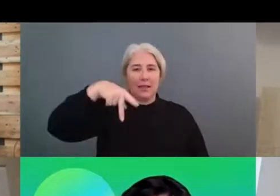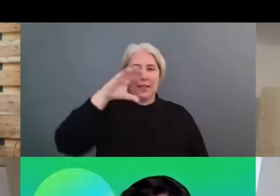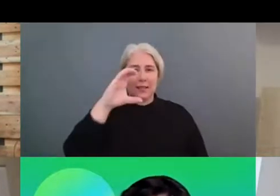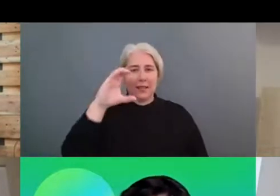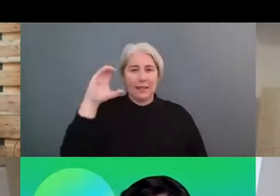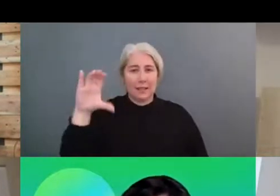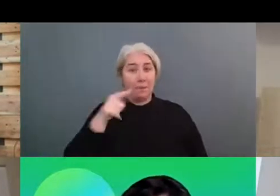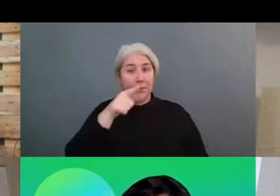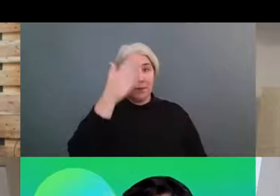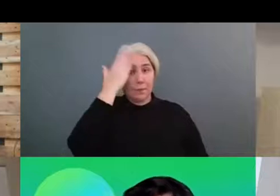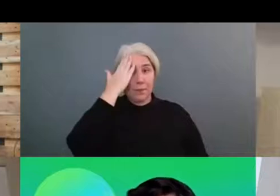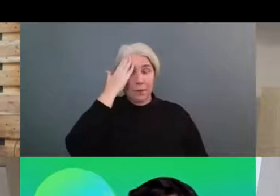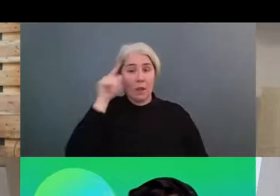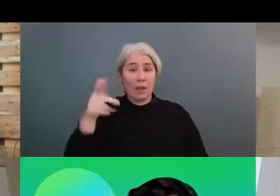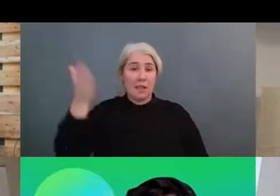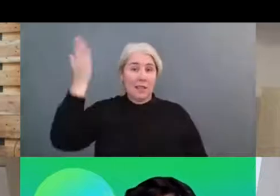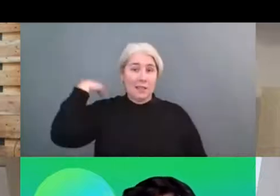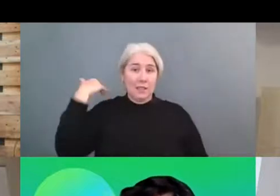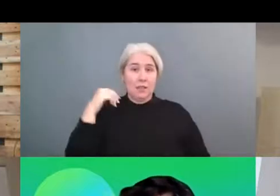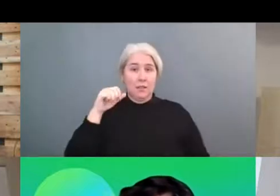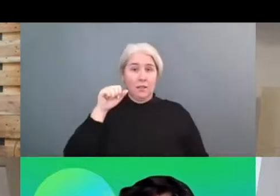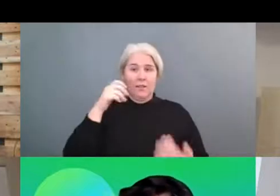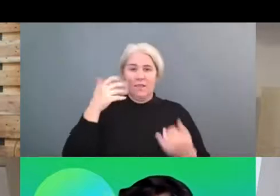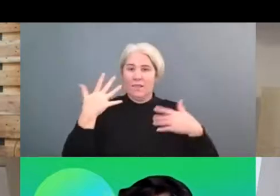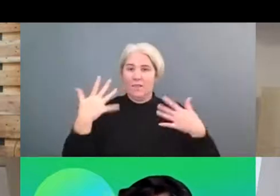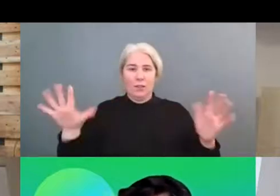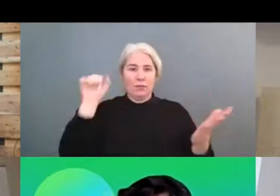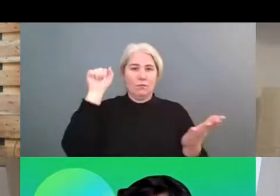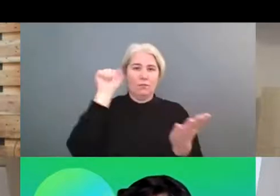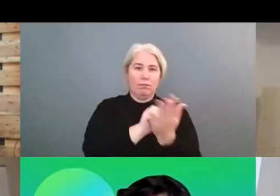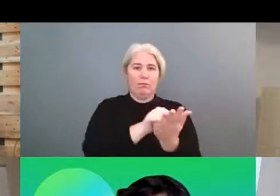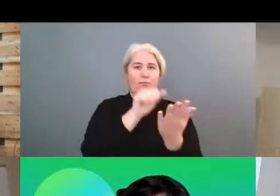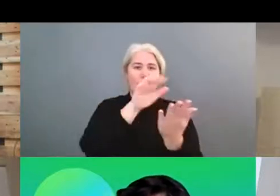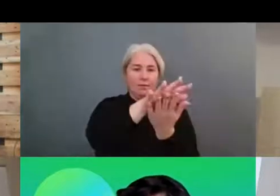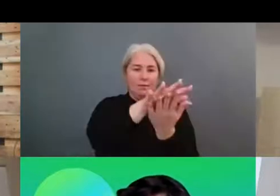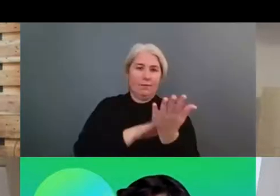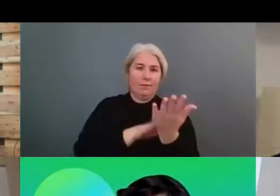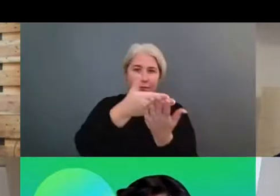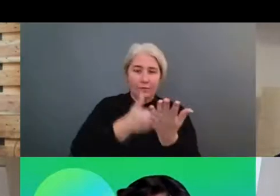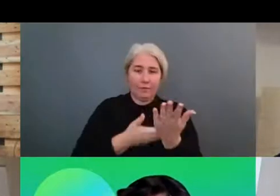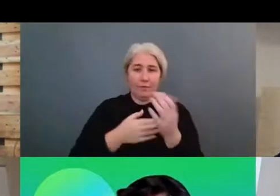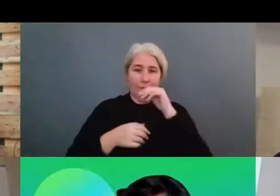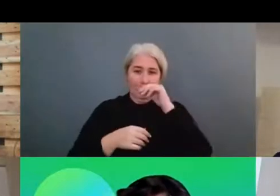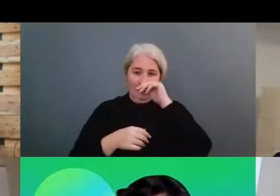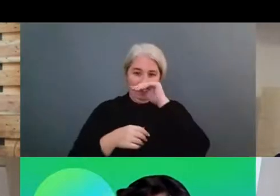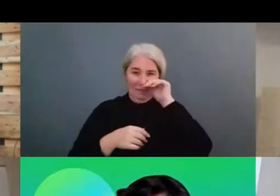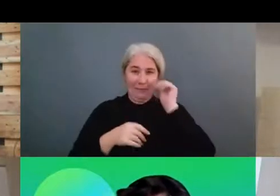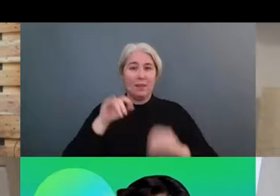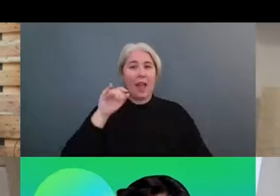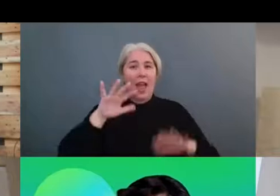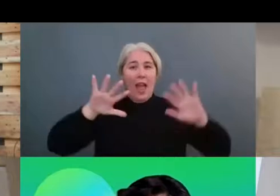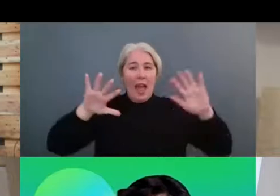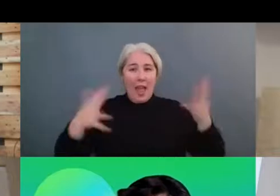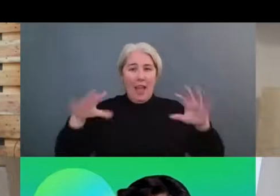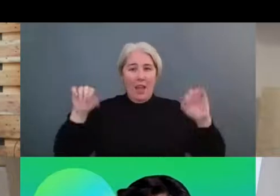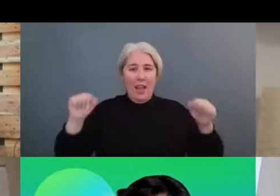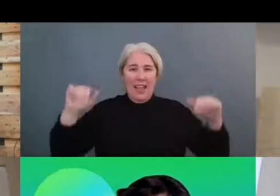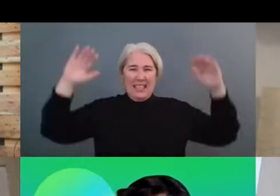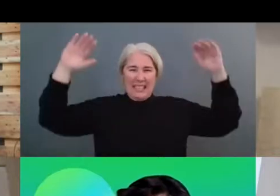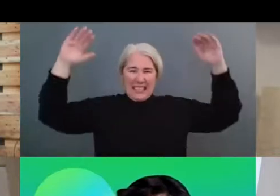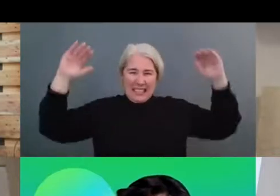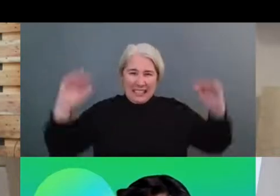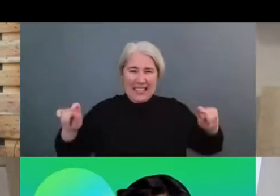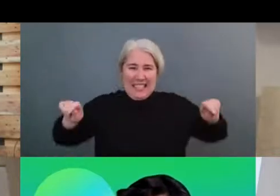know about, released a report several years ago that said, if we want to avoid the worst impacts of climate change, we need to